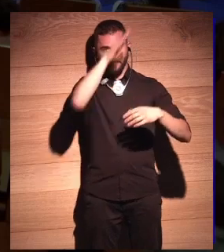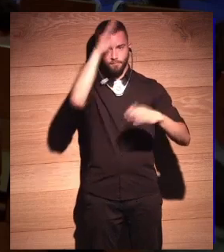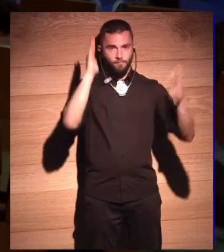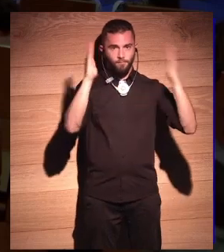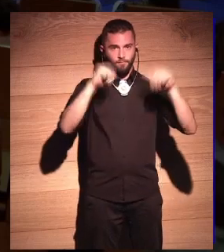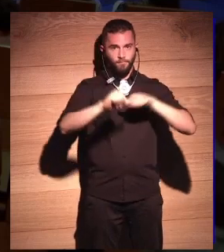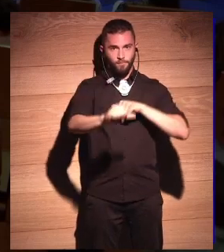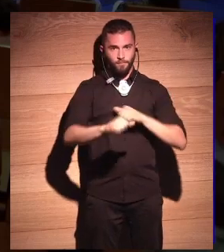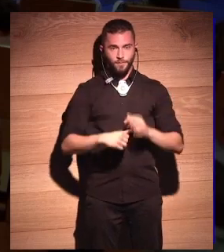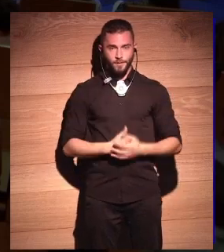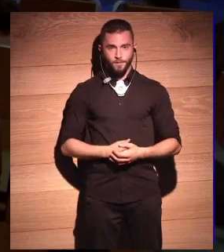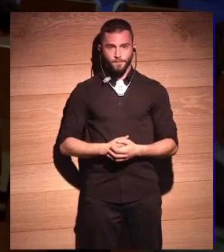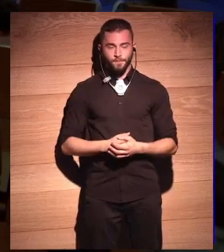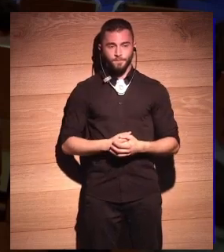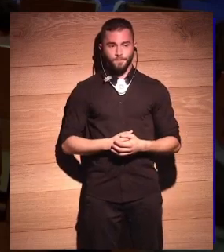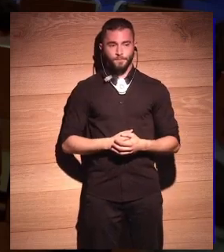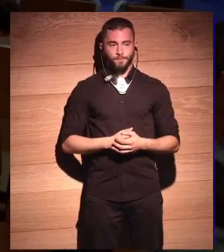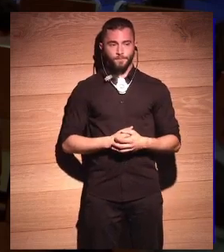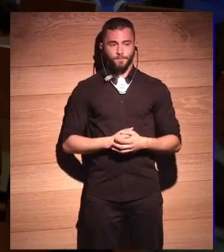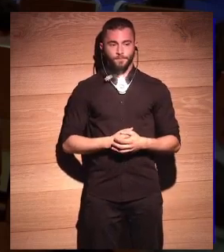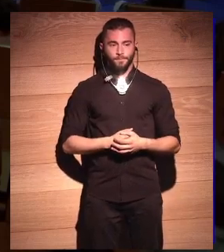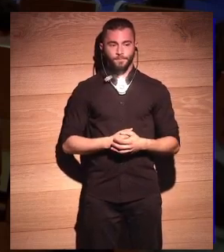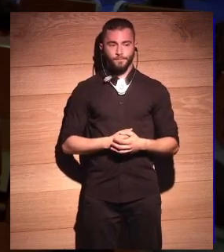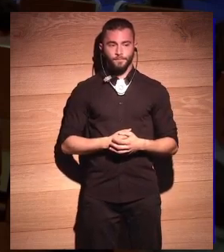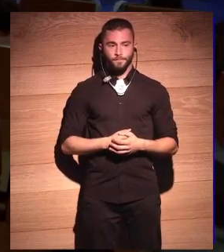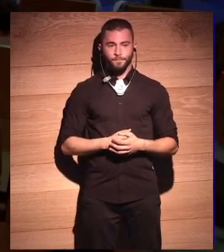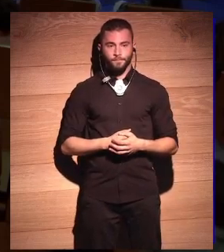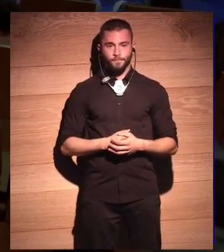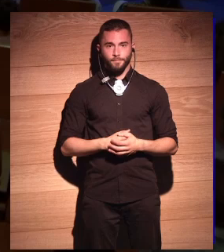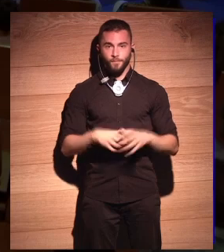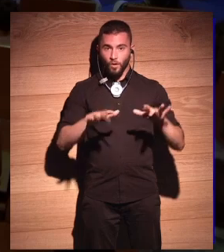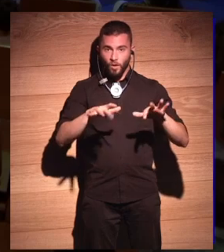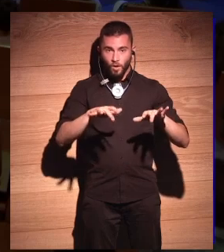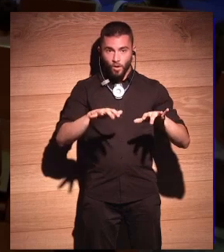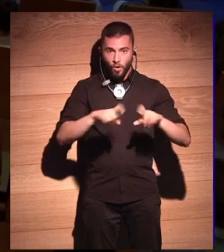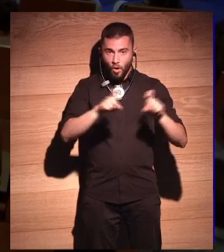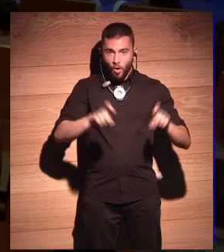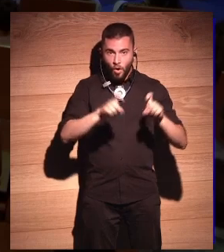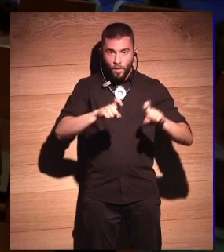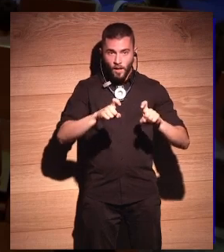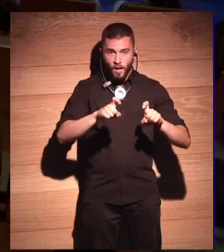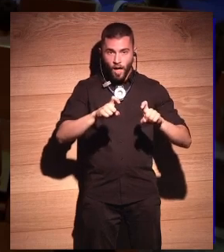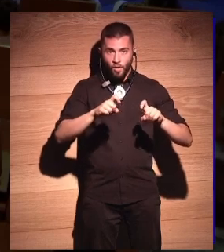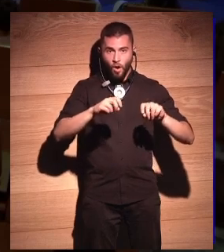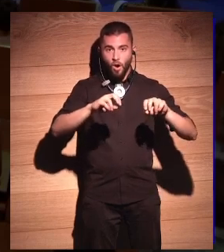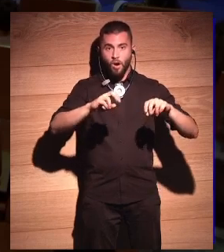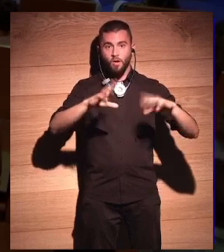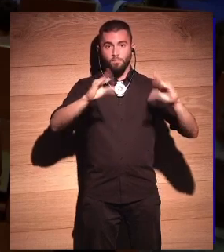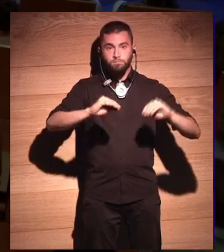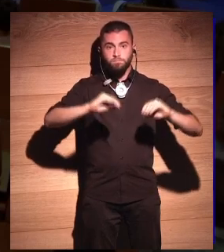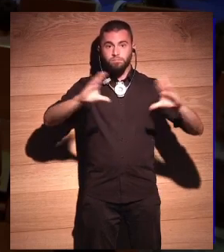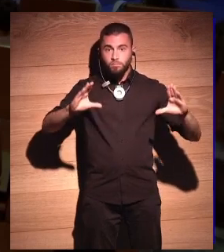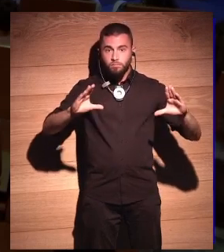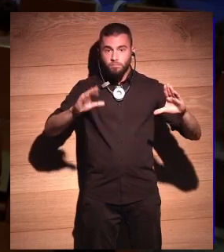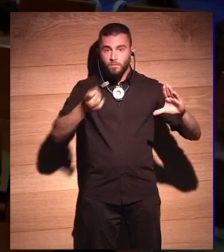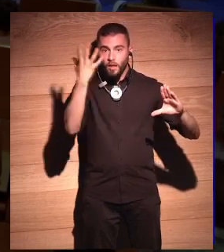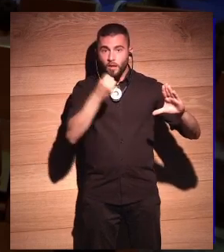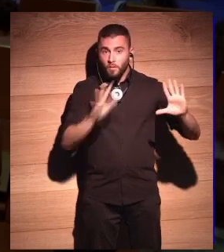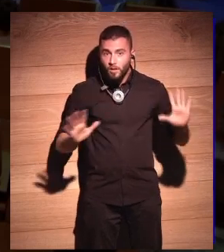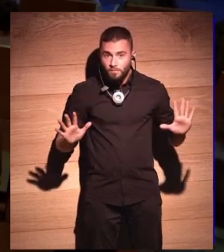Shall we just restart the computer? I think that might be a good idea. Yeah? Okay. Oh.